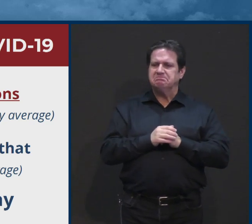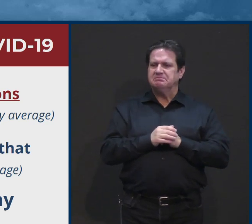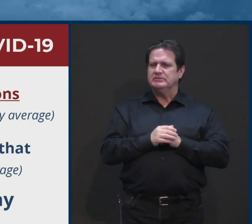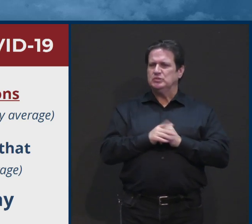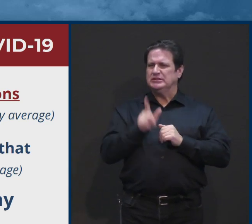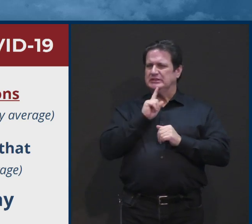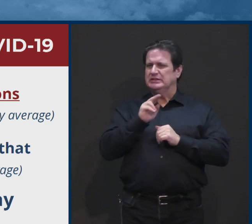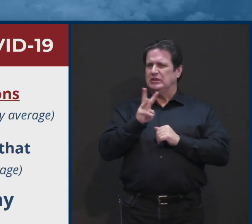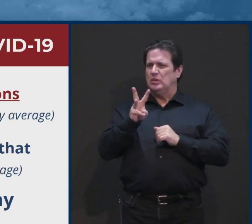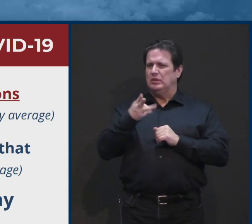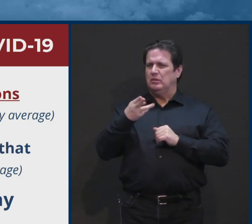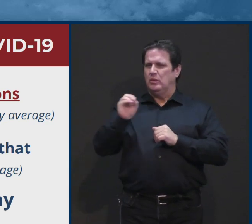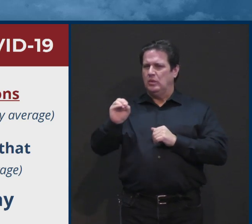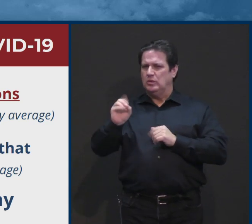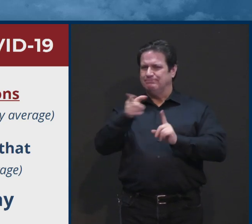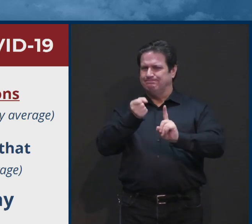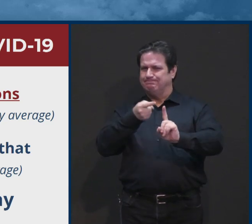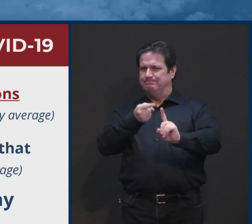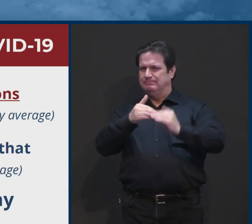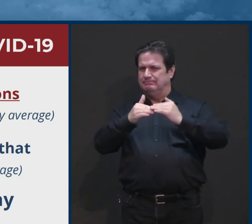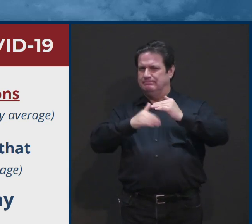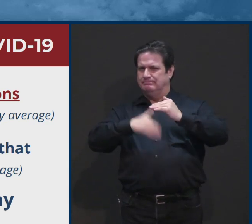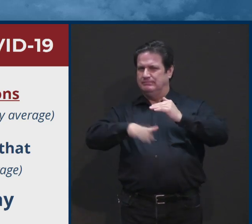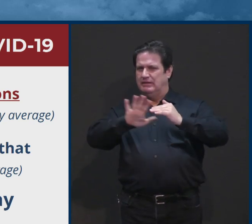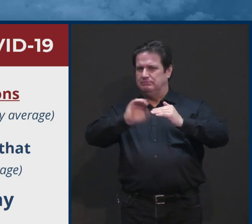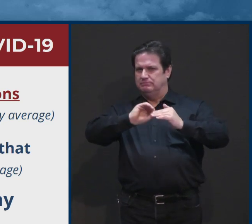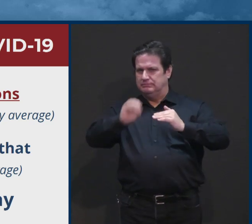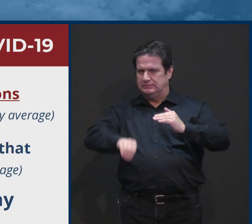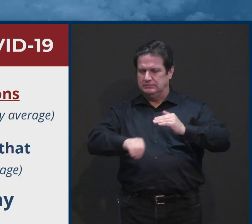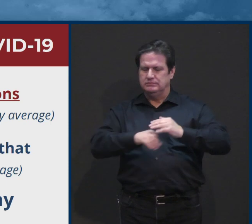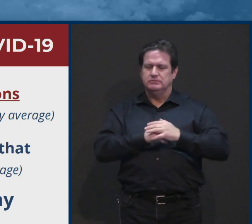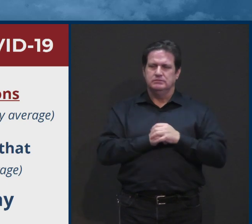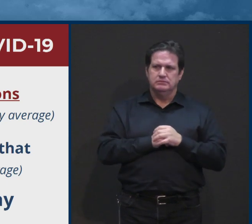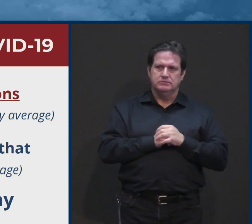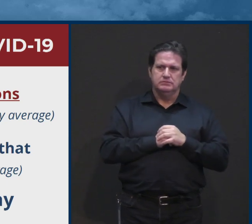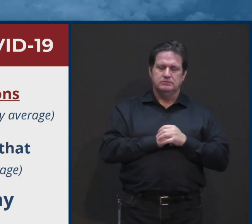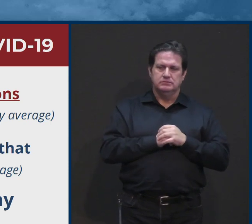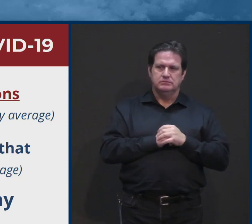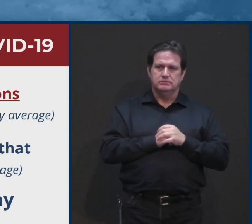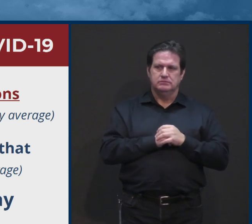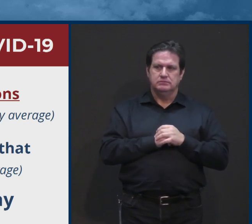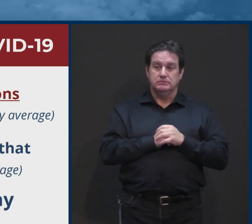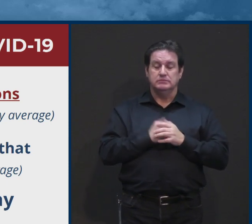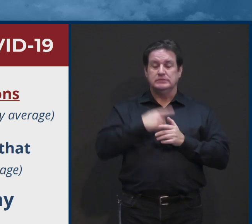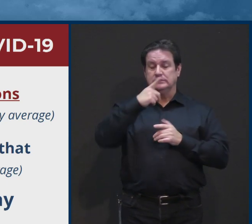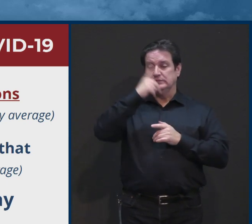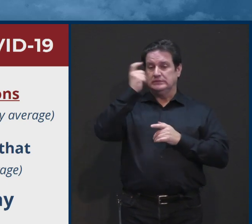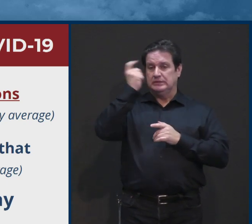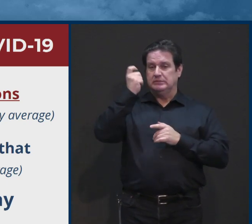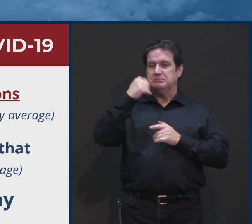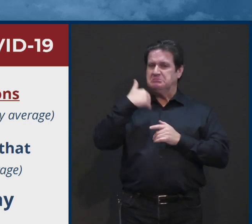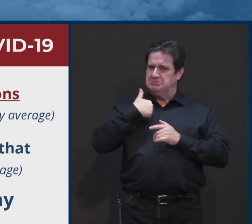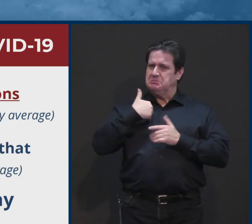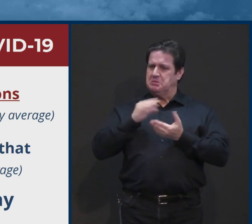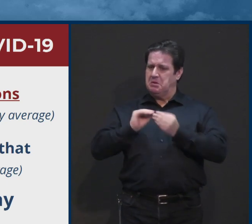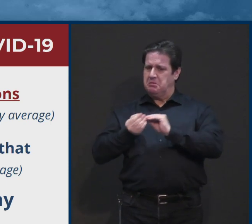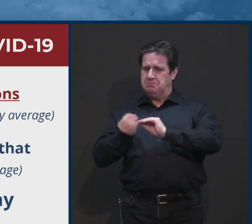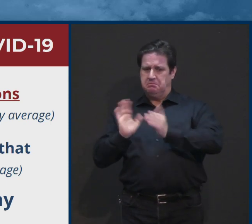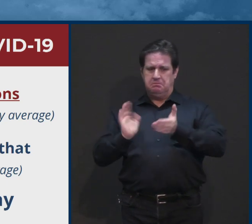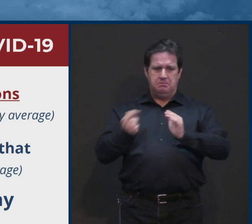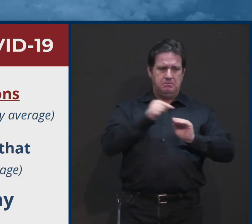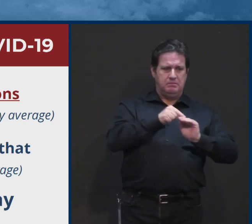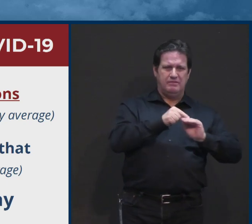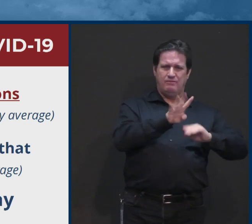Health Organization target to be below that. Earlier this summer, we were in the